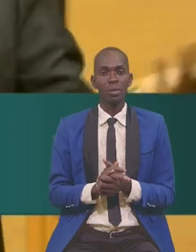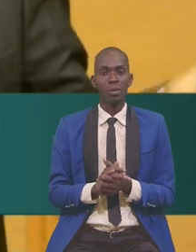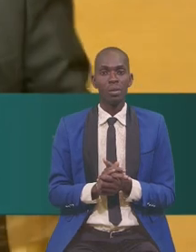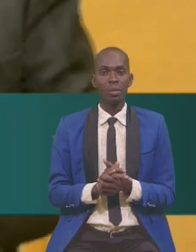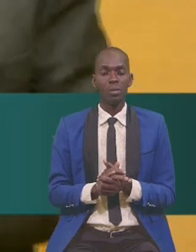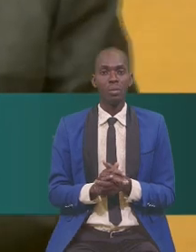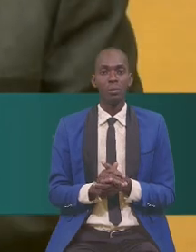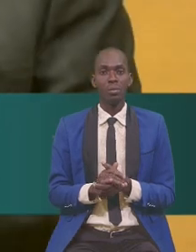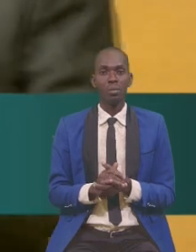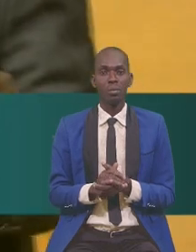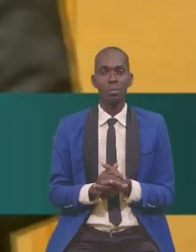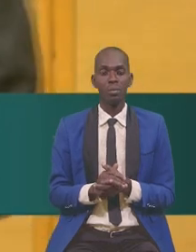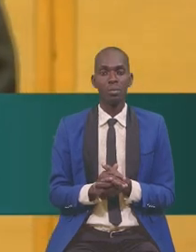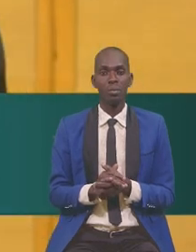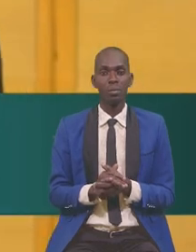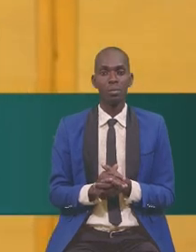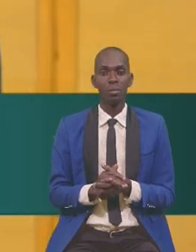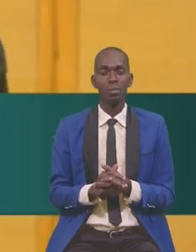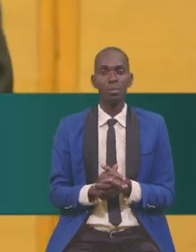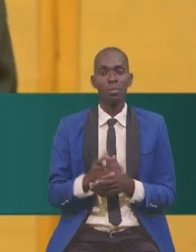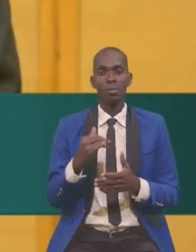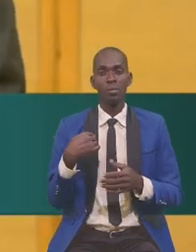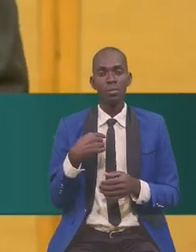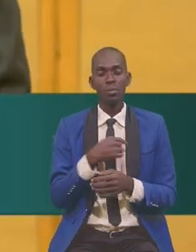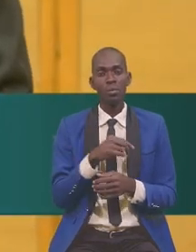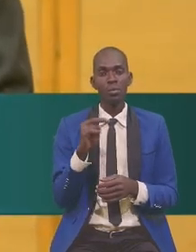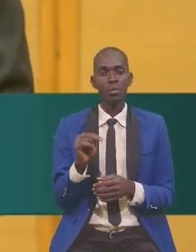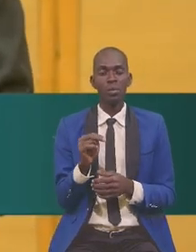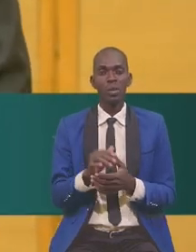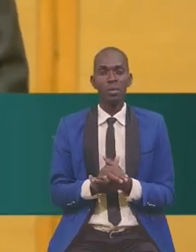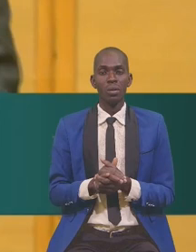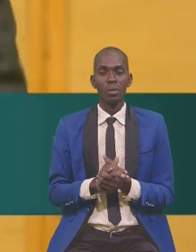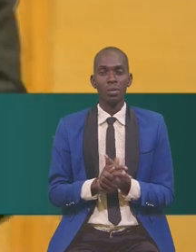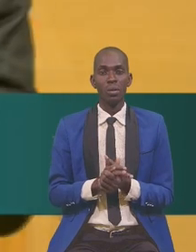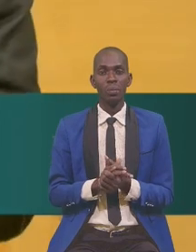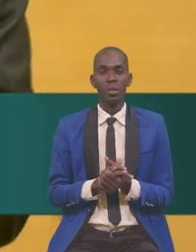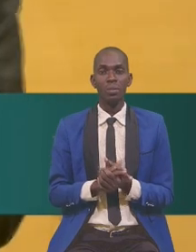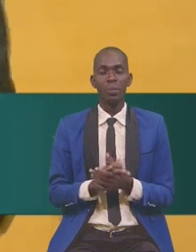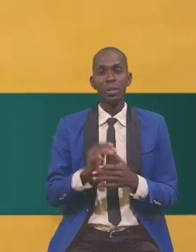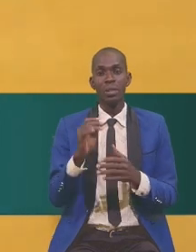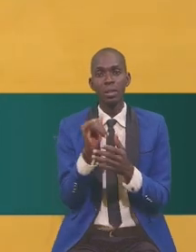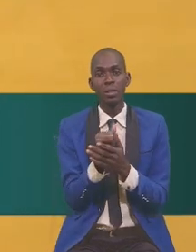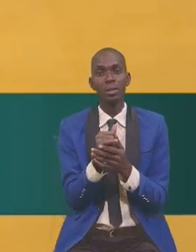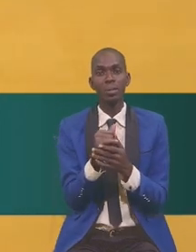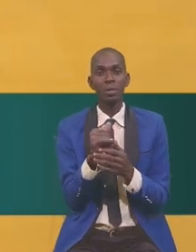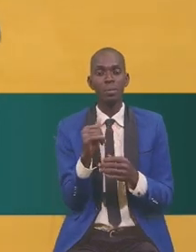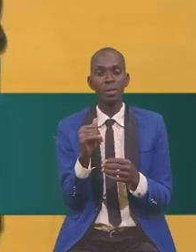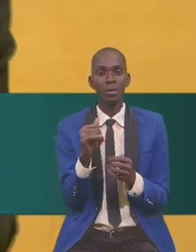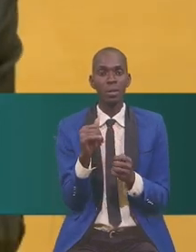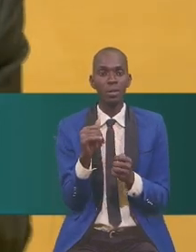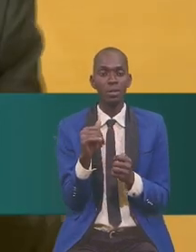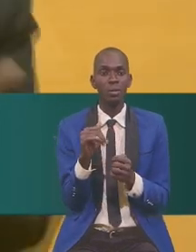need faith to be delivered and healed, it comes by hearing. We need faith, the grace of